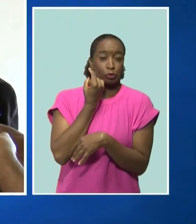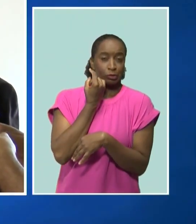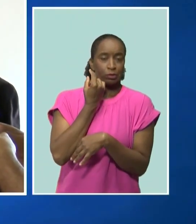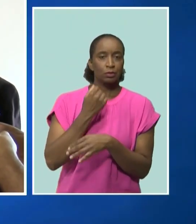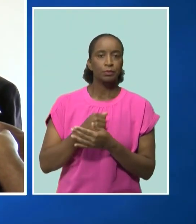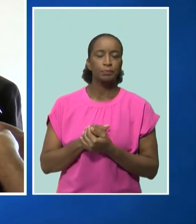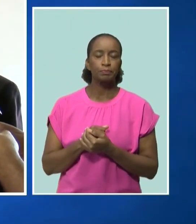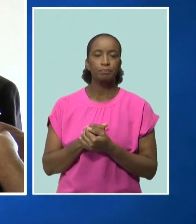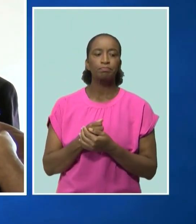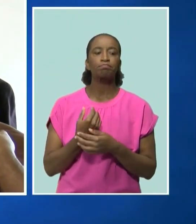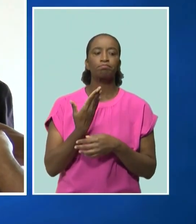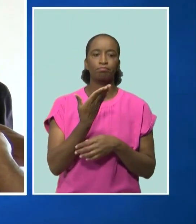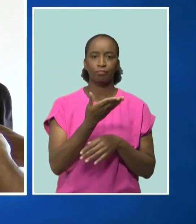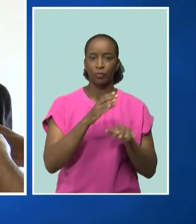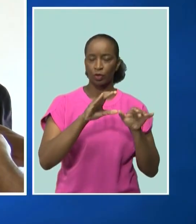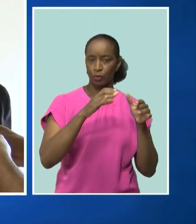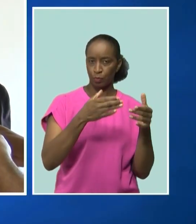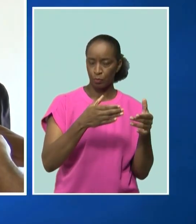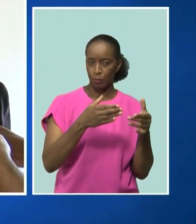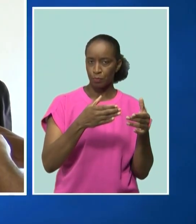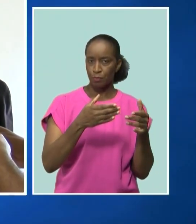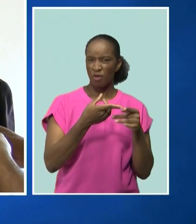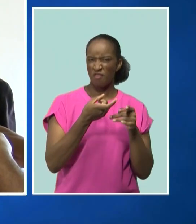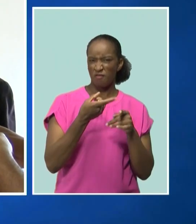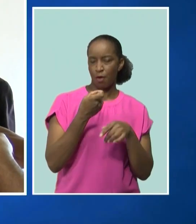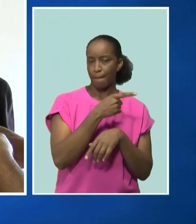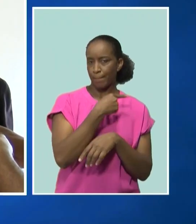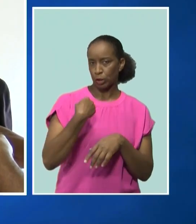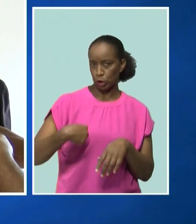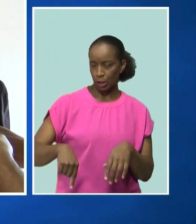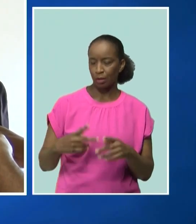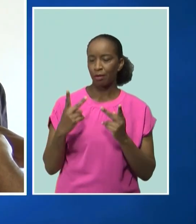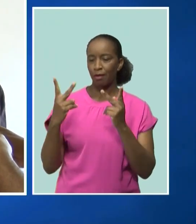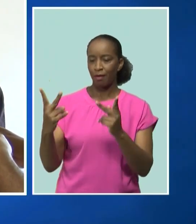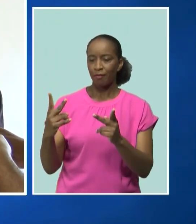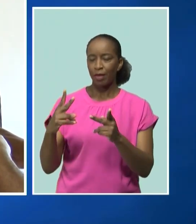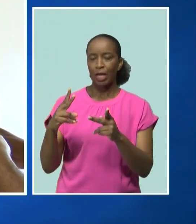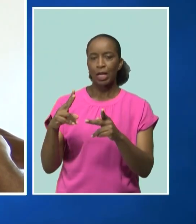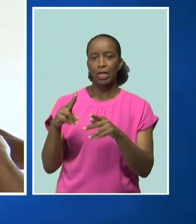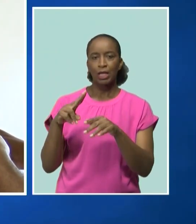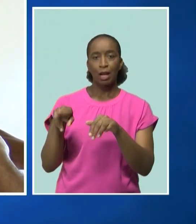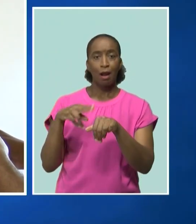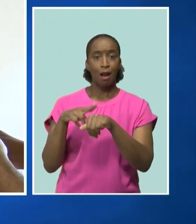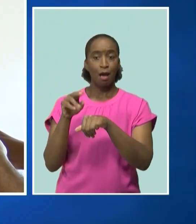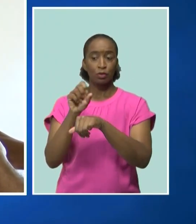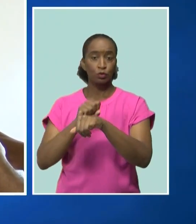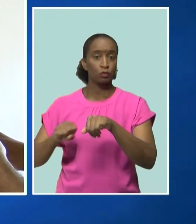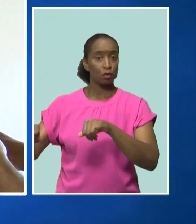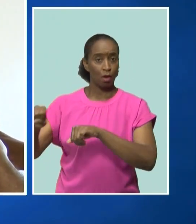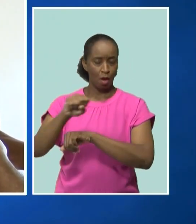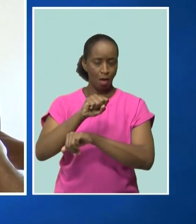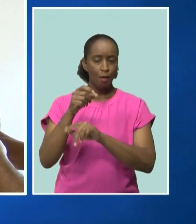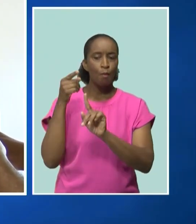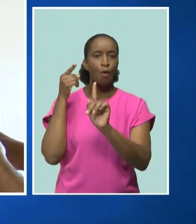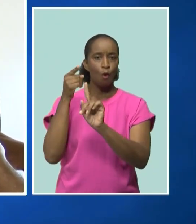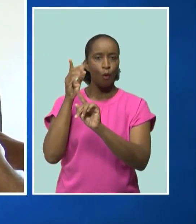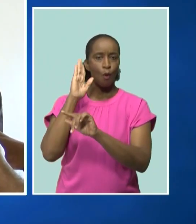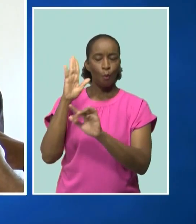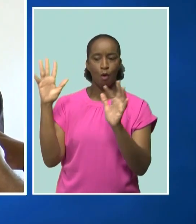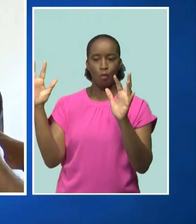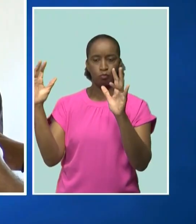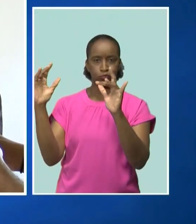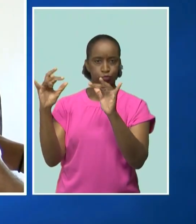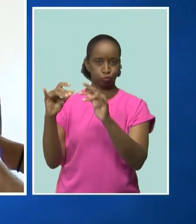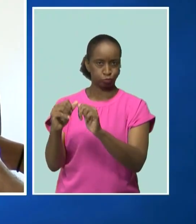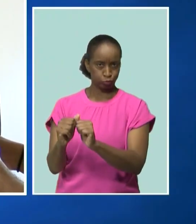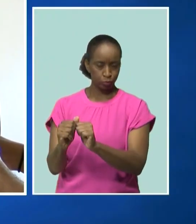there was another delegation, technical delegation, visiting the National Stadium project where the demolition work is about to start, and